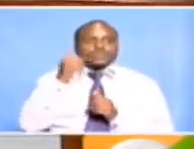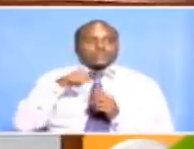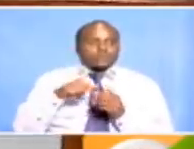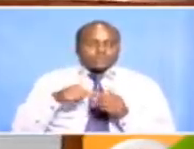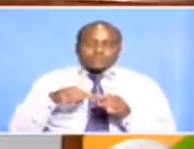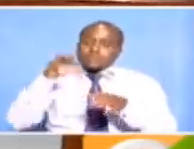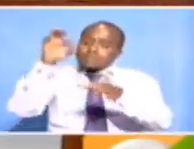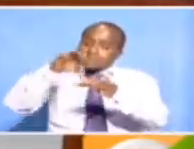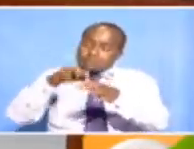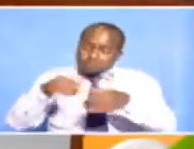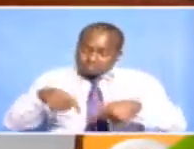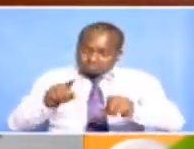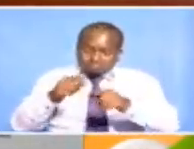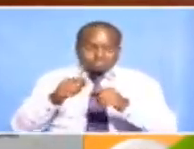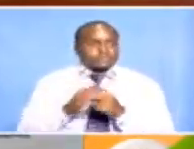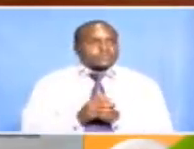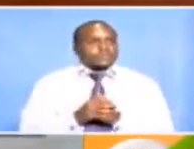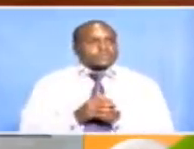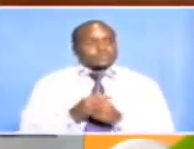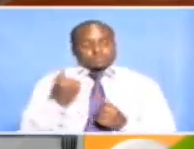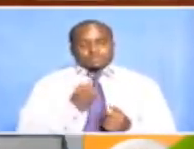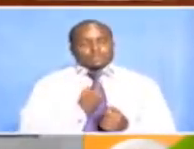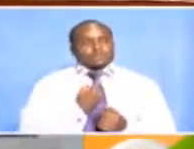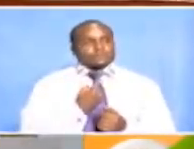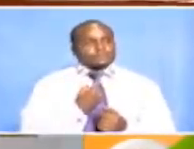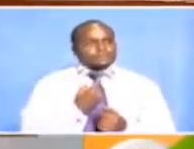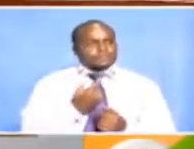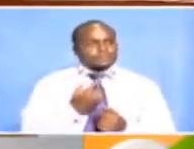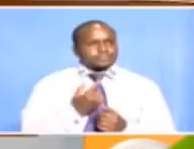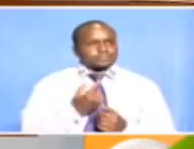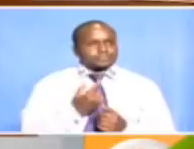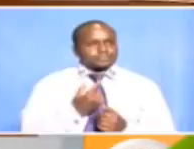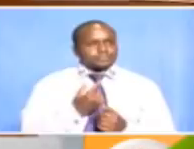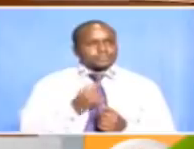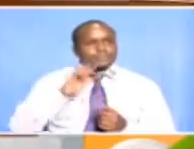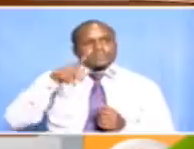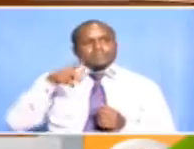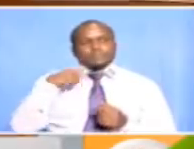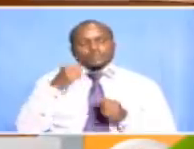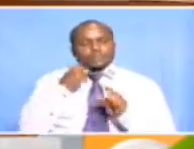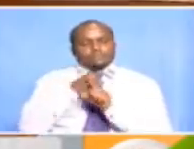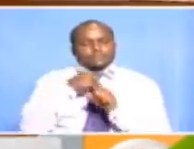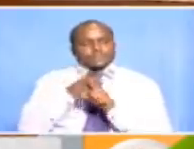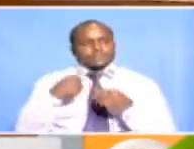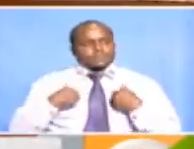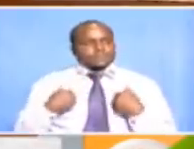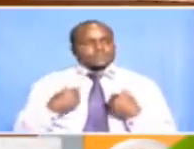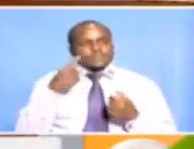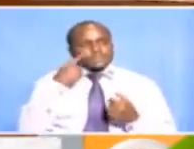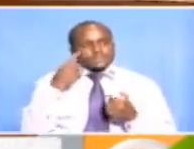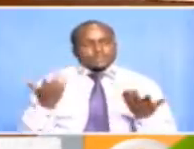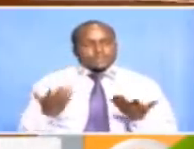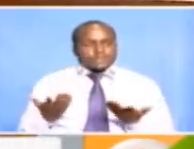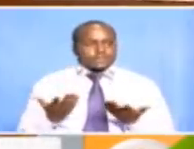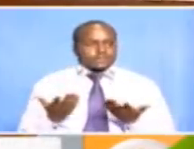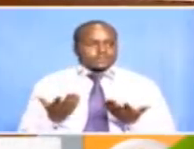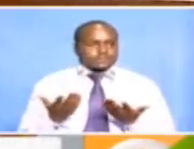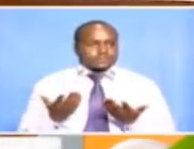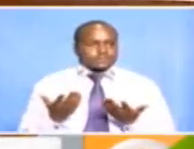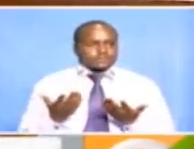kiti. So I was left alone, but the MPs were fighting me. Have you seen them back? Kwanzia